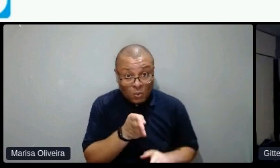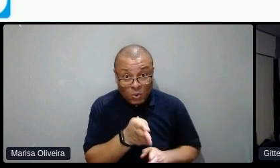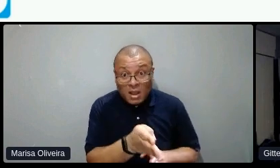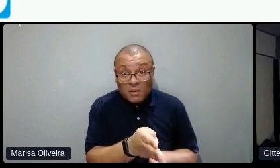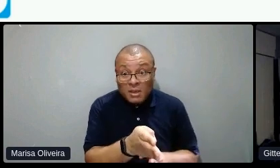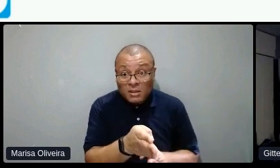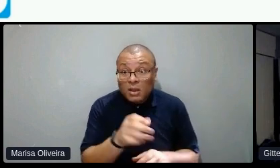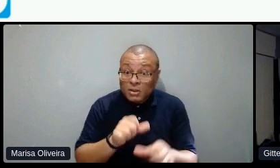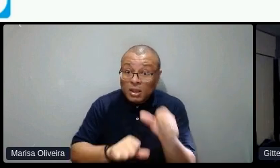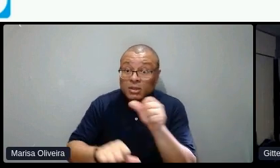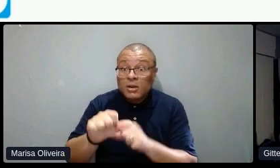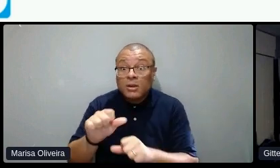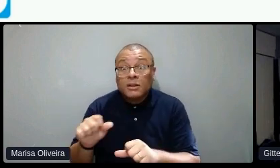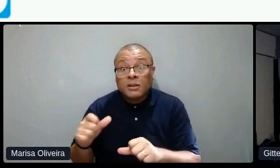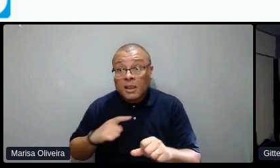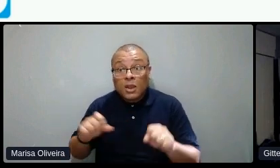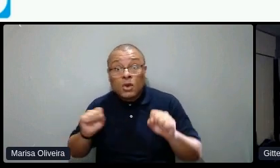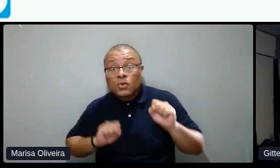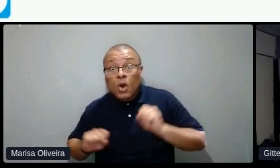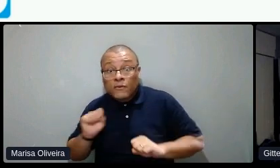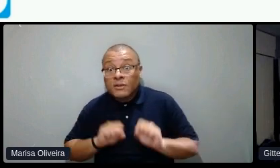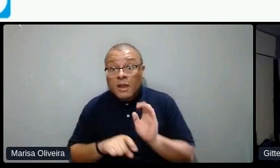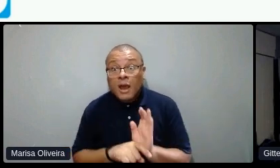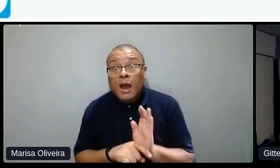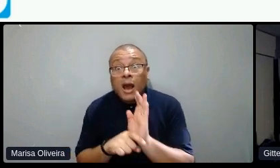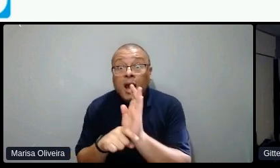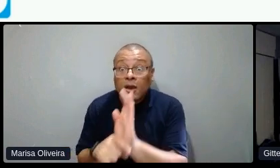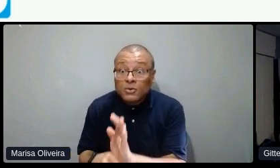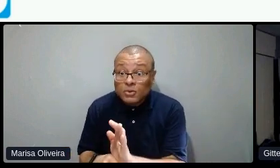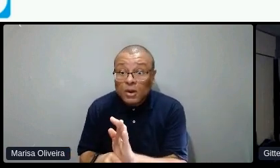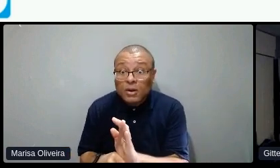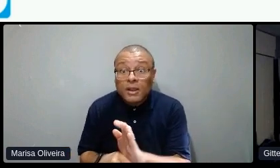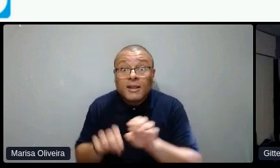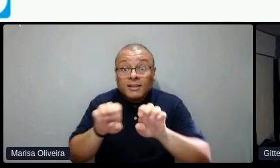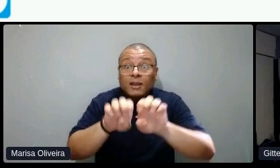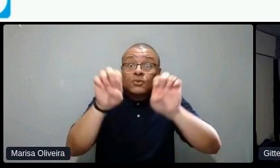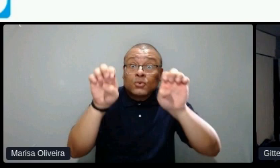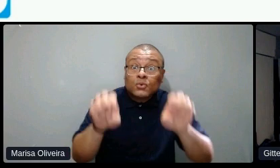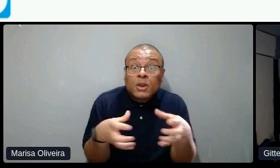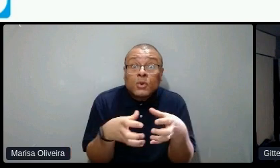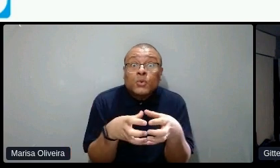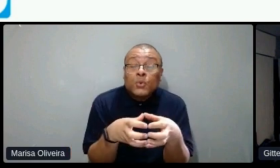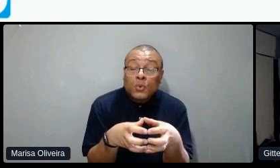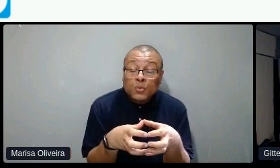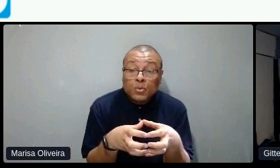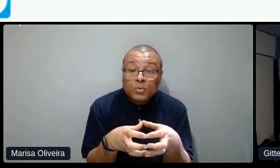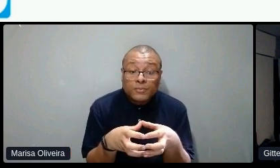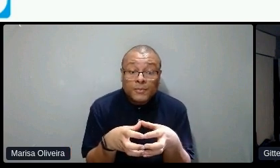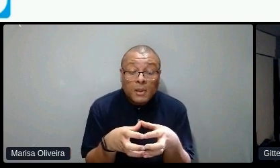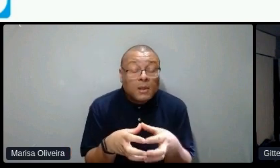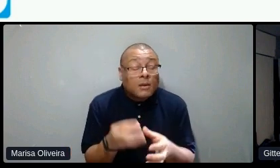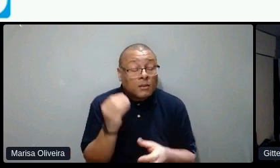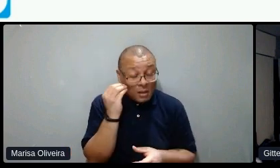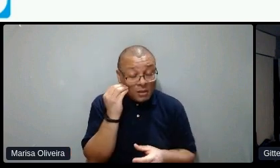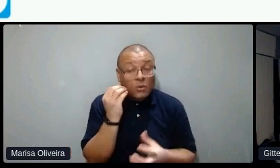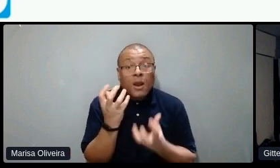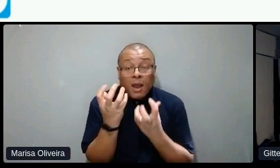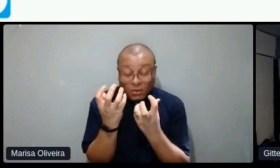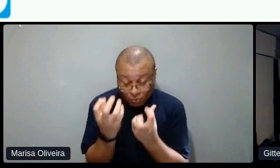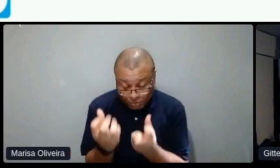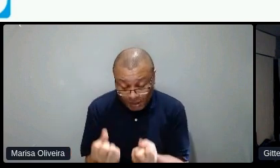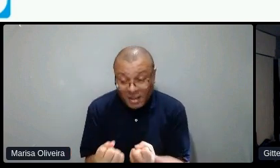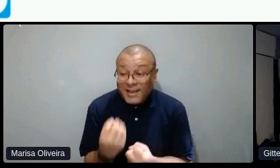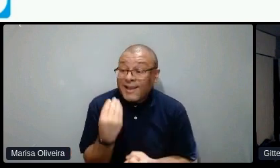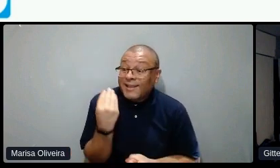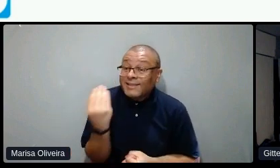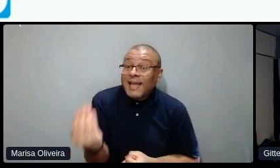set those expectations that help people know what the structure is in their team. To take power, to step into power,